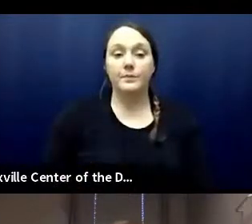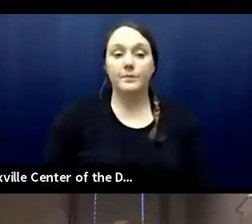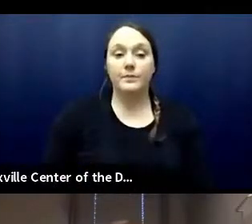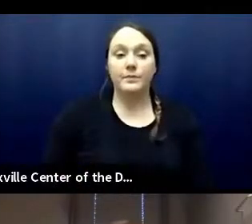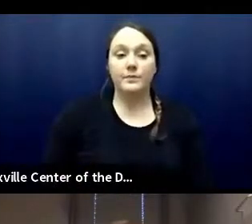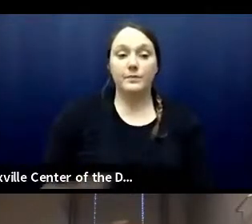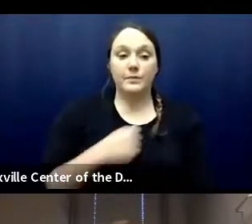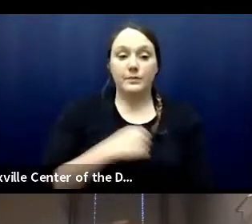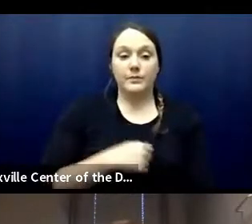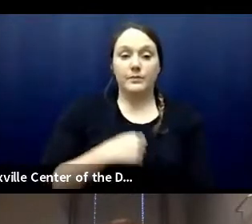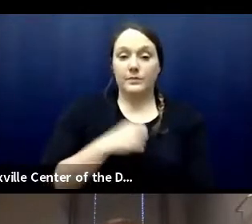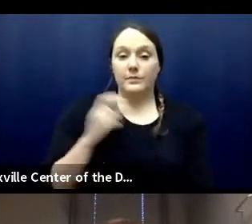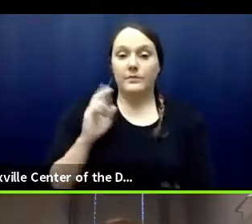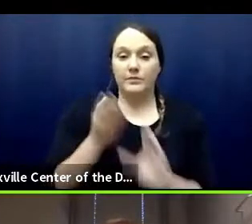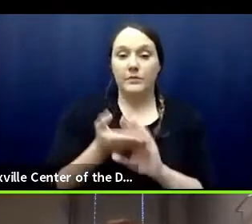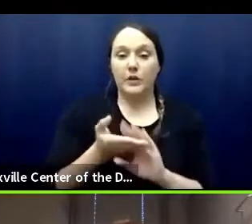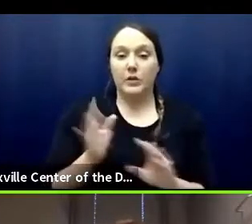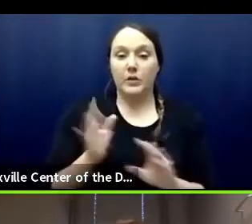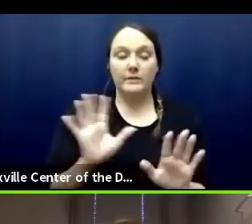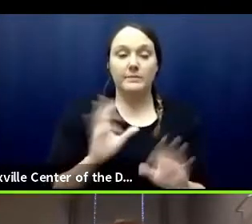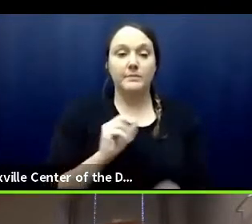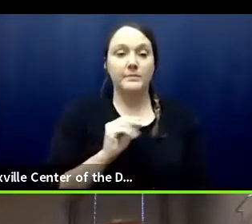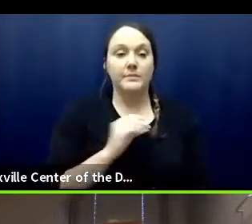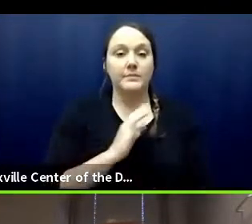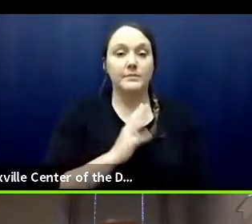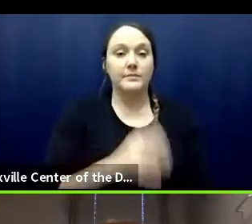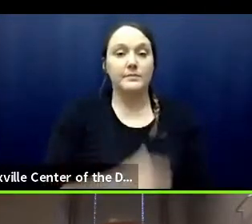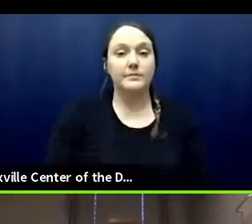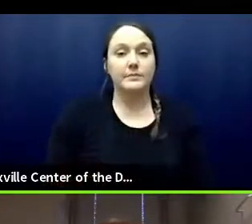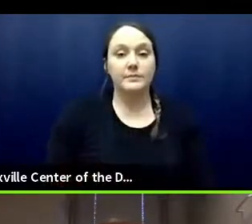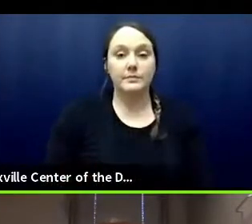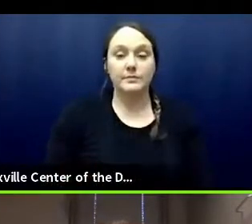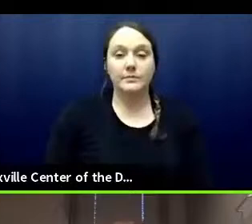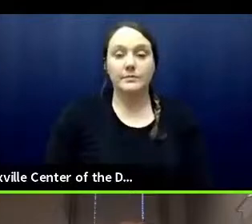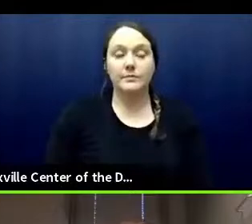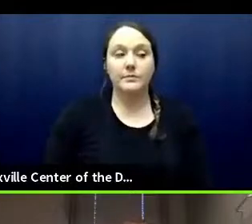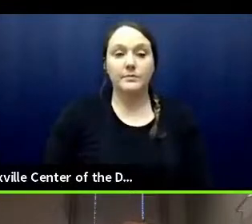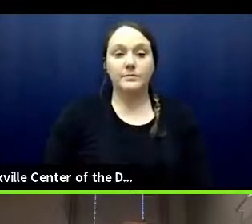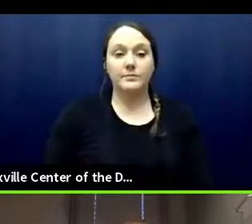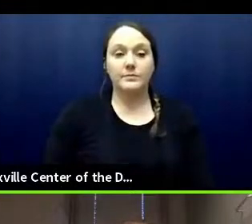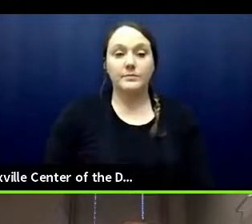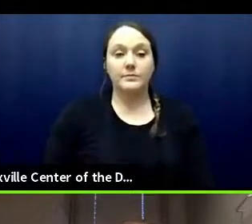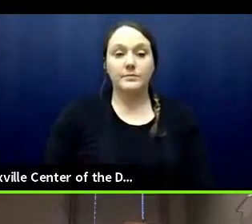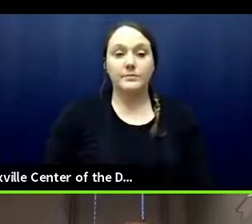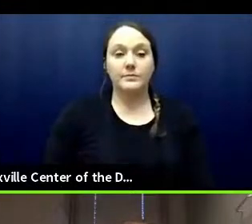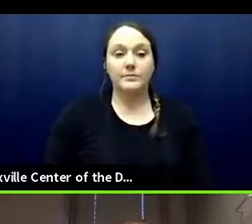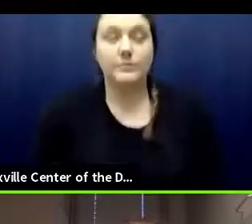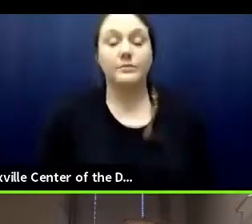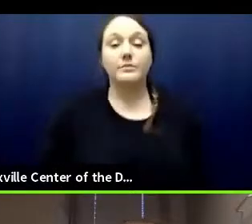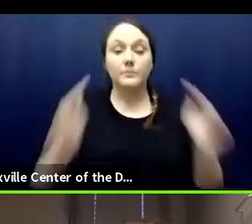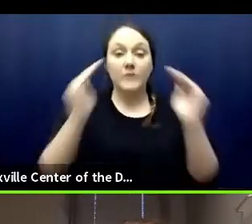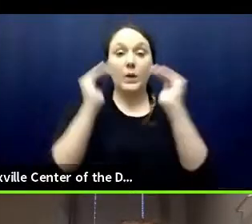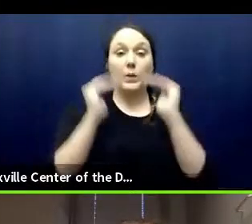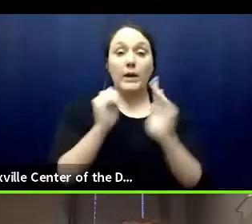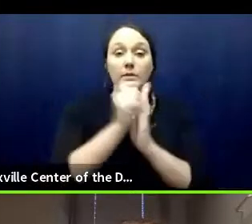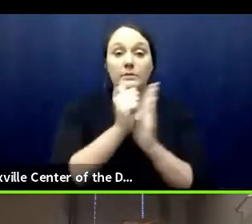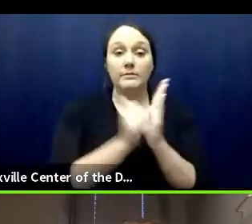Sorry for stepping on you there, but No problem. No problem. So next item in the